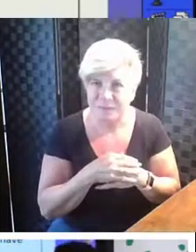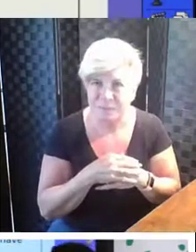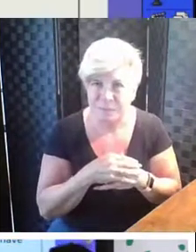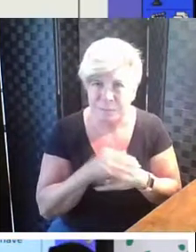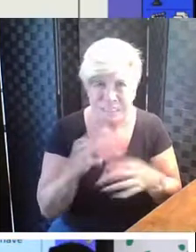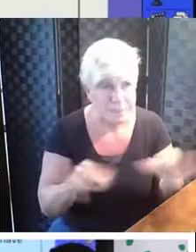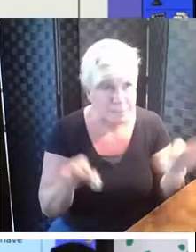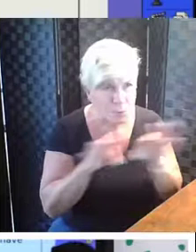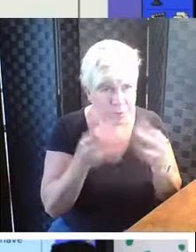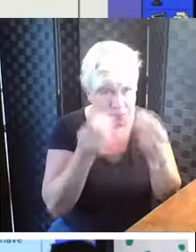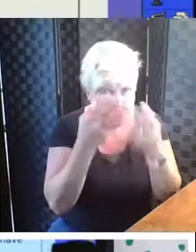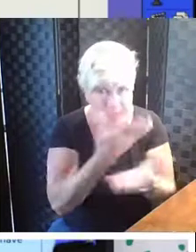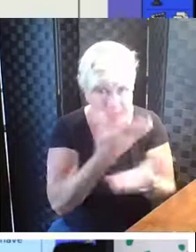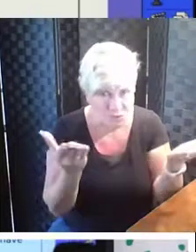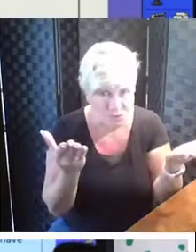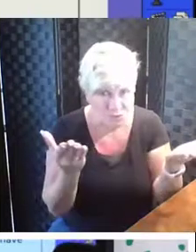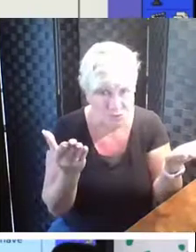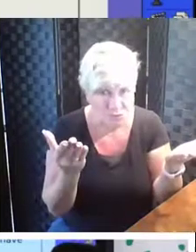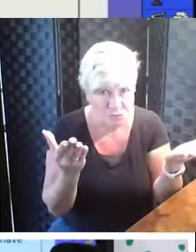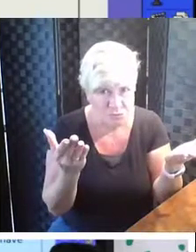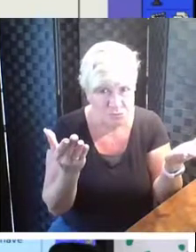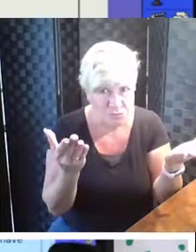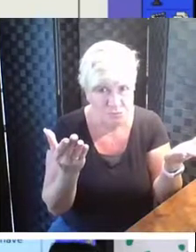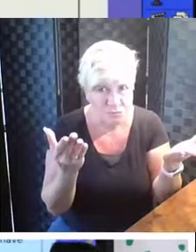Any important information in there?